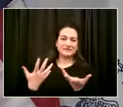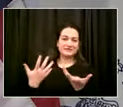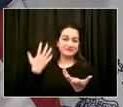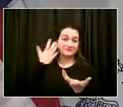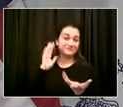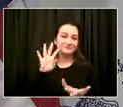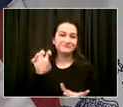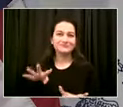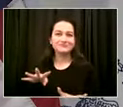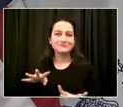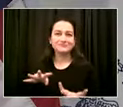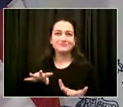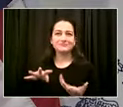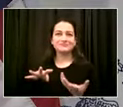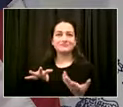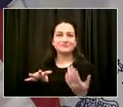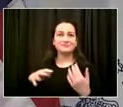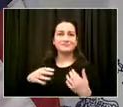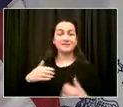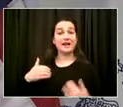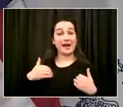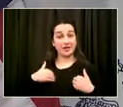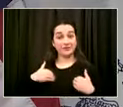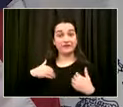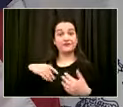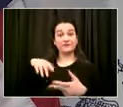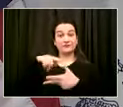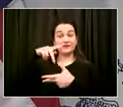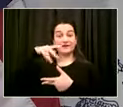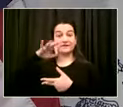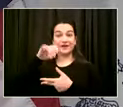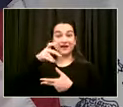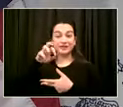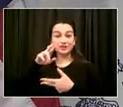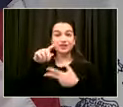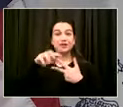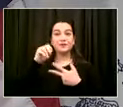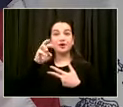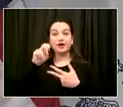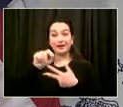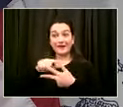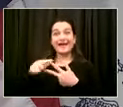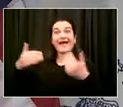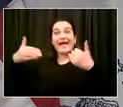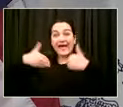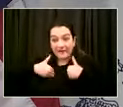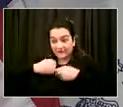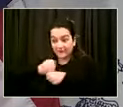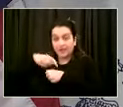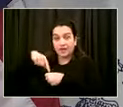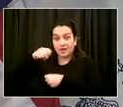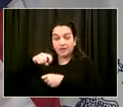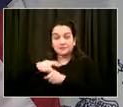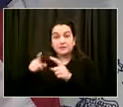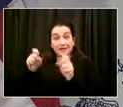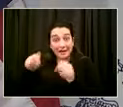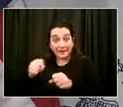should praise them. But where's the rest of the vast American pharmaceutical industry, an incredibly lucrative